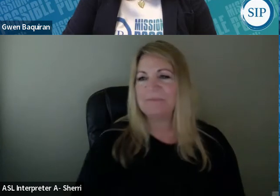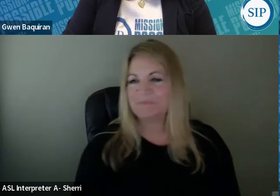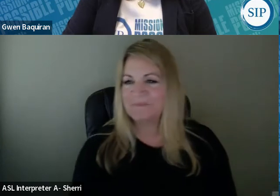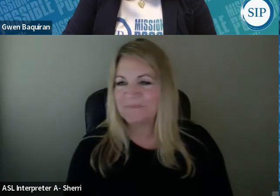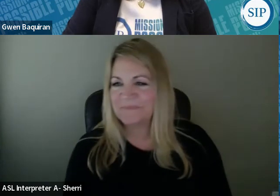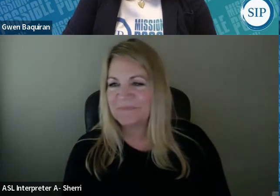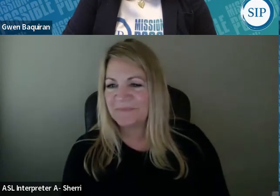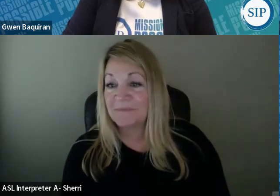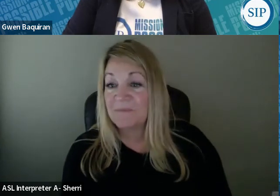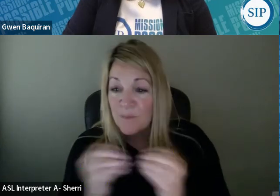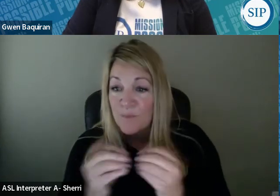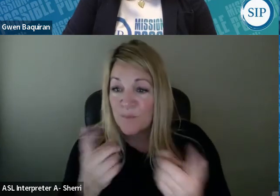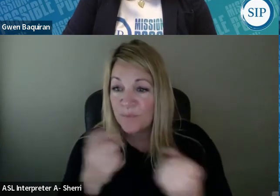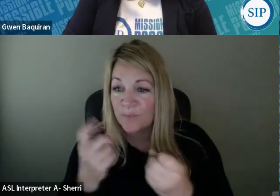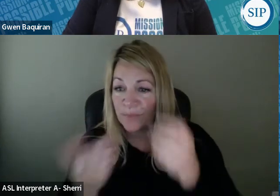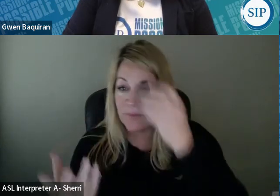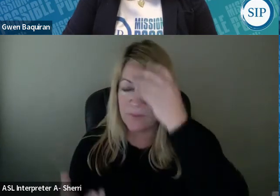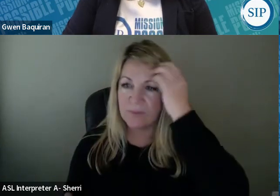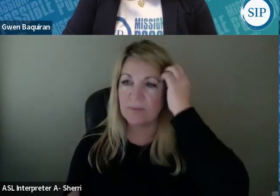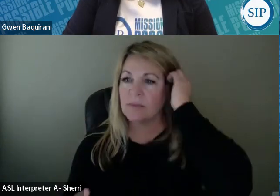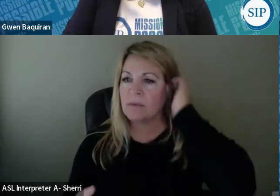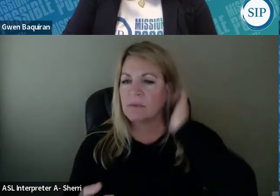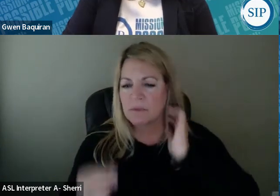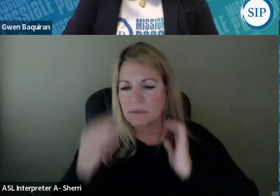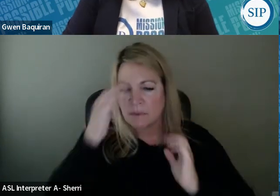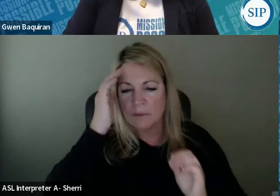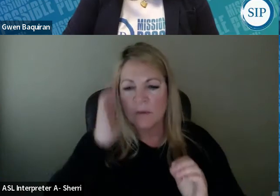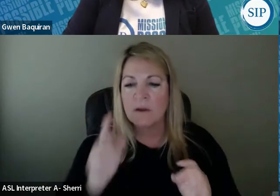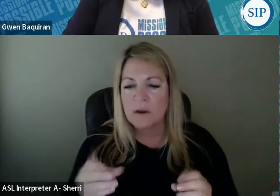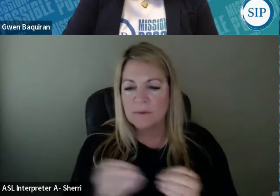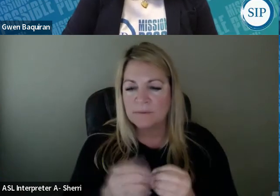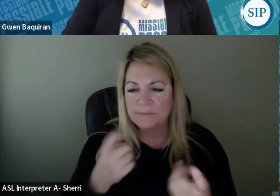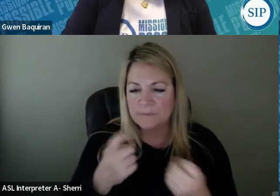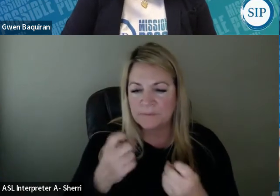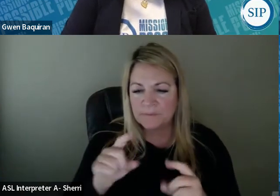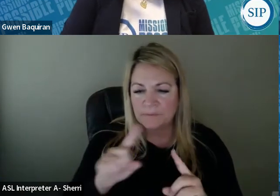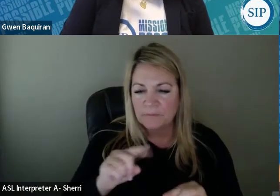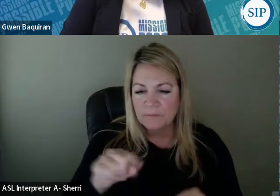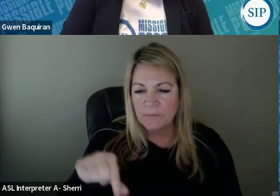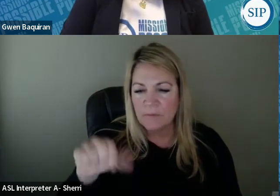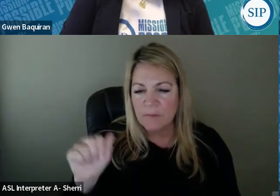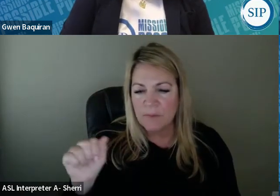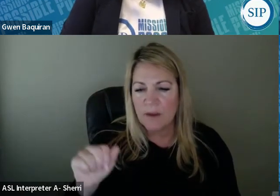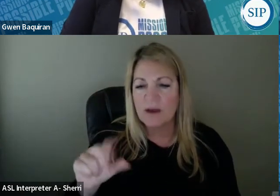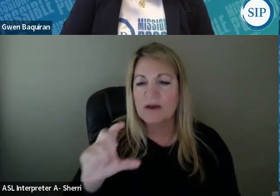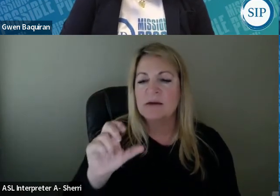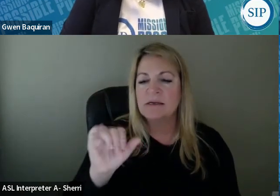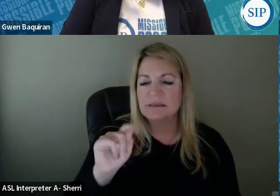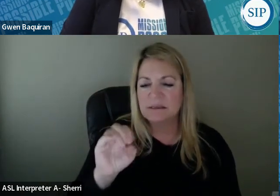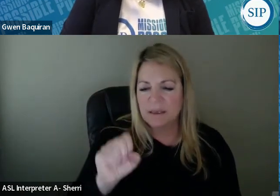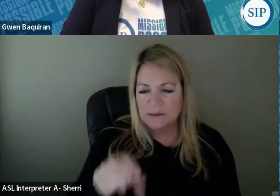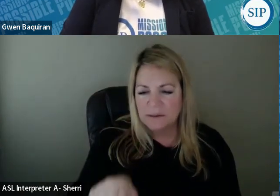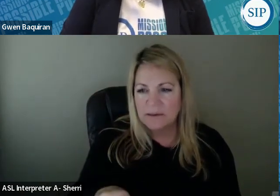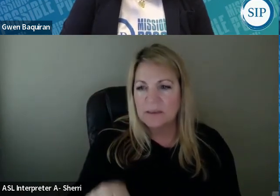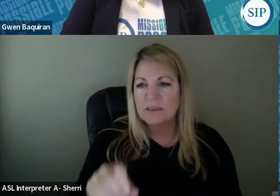Any other questions that we I missed? see some in the Q&A, the slides embedded. So Janelle dropped